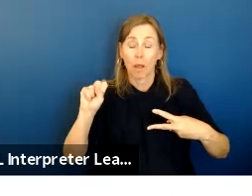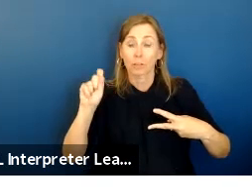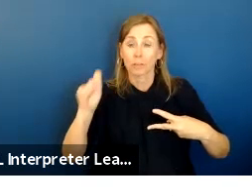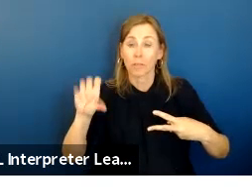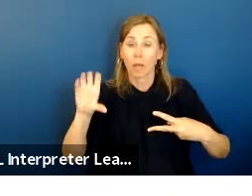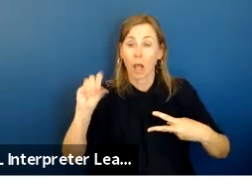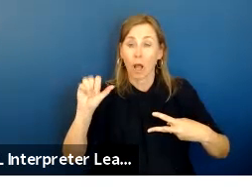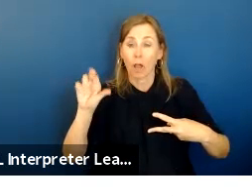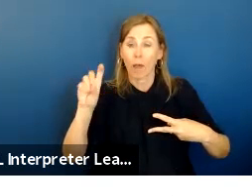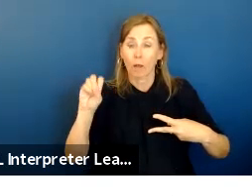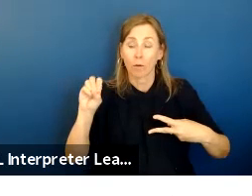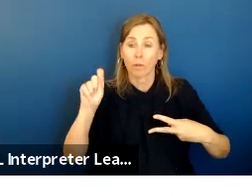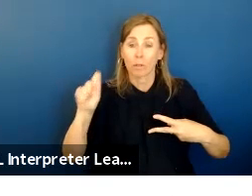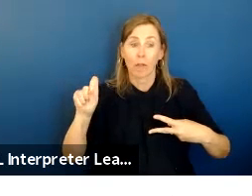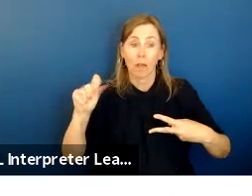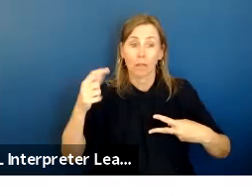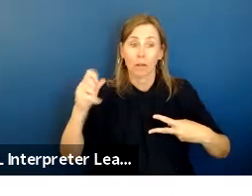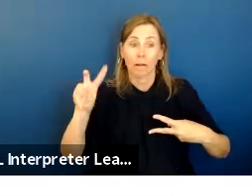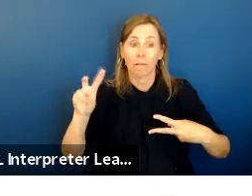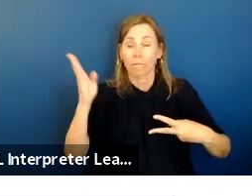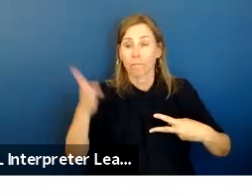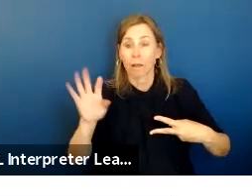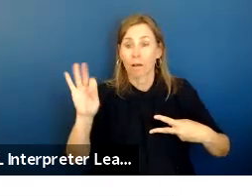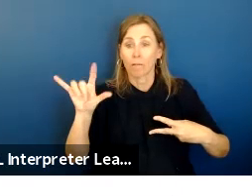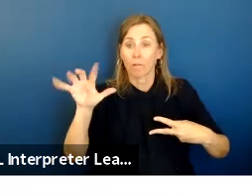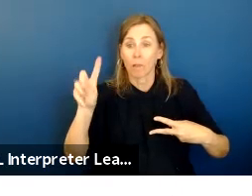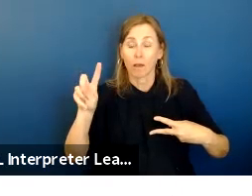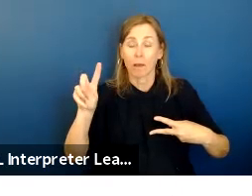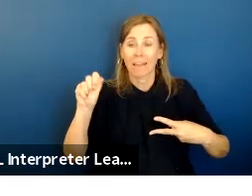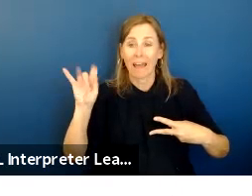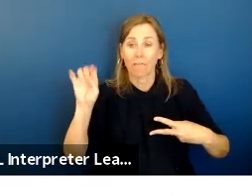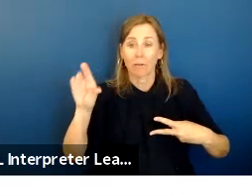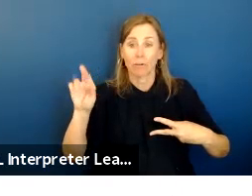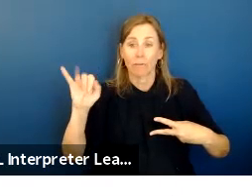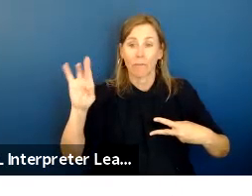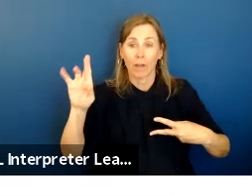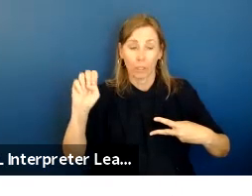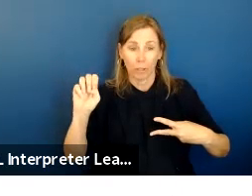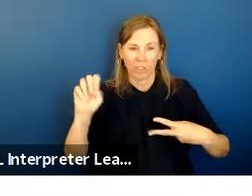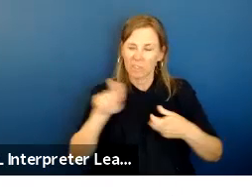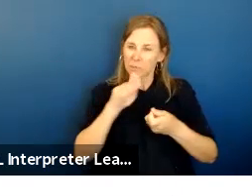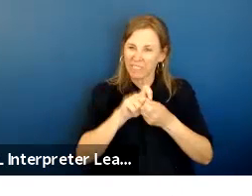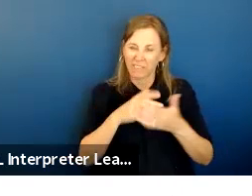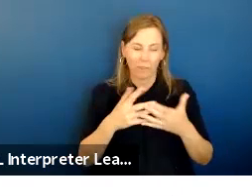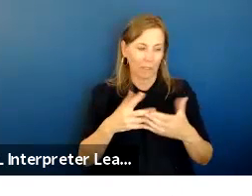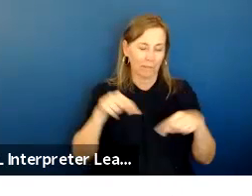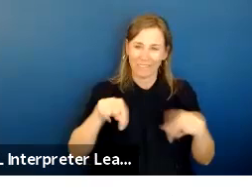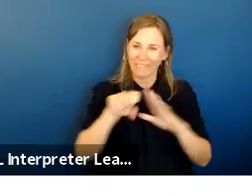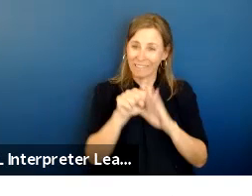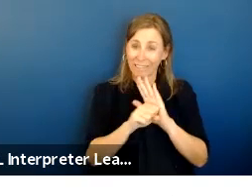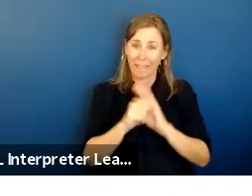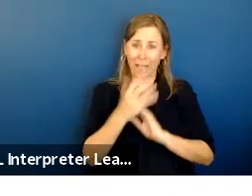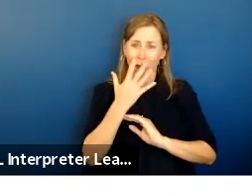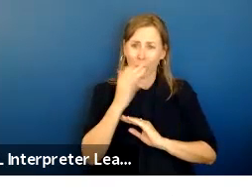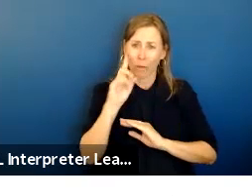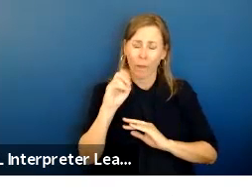mars.colorado.gov flood after fire. That is specific information that your state, that Colorado has put together. They have pulled a lot of resources